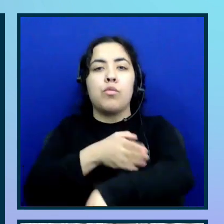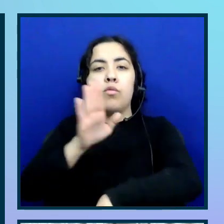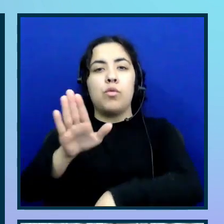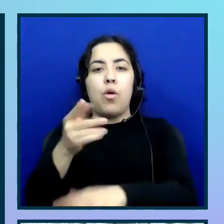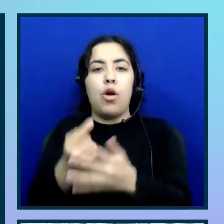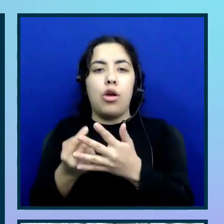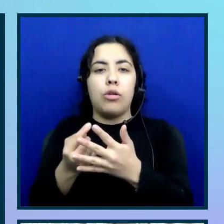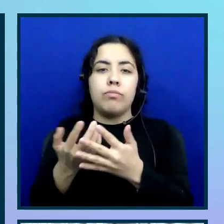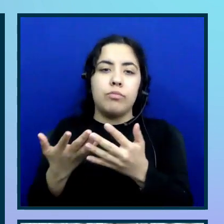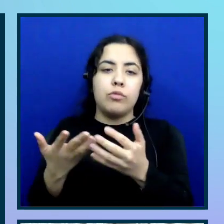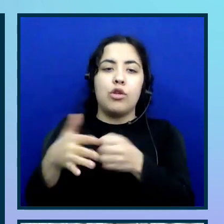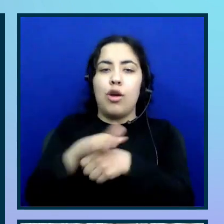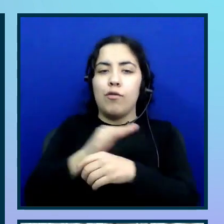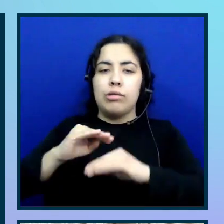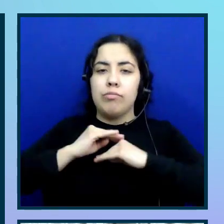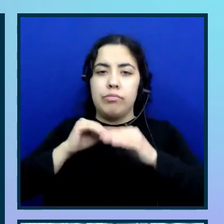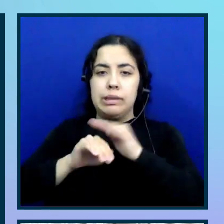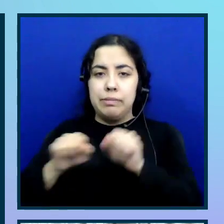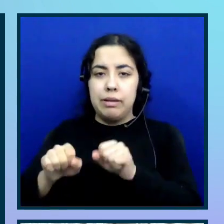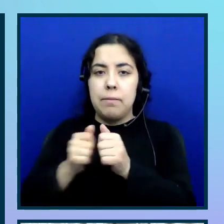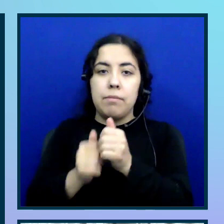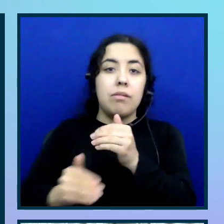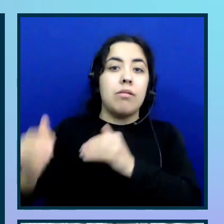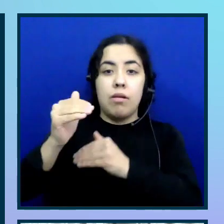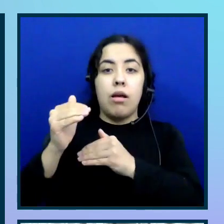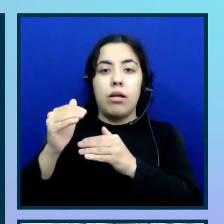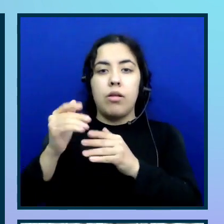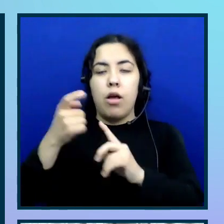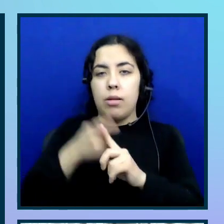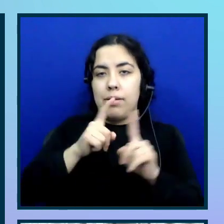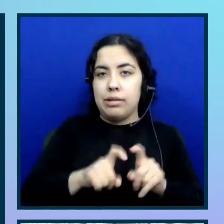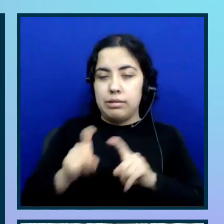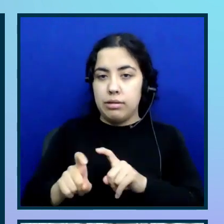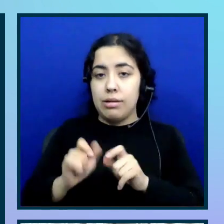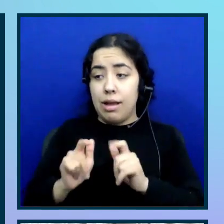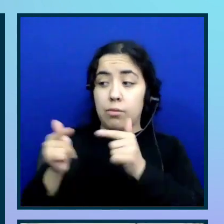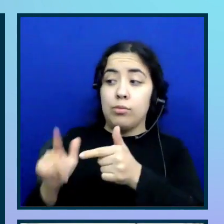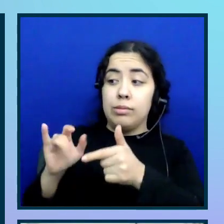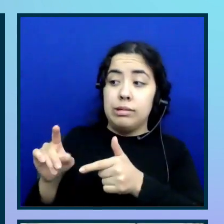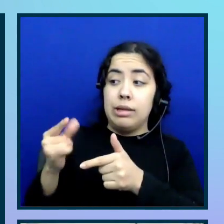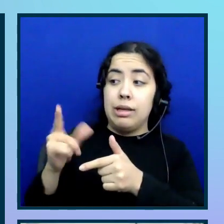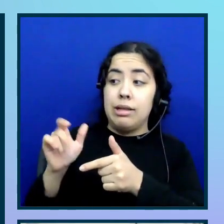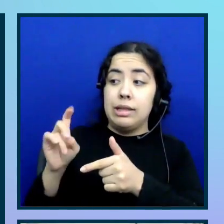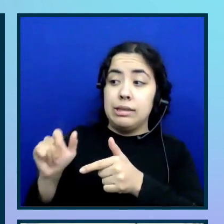beyond automated test. And so for that, I'm going to let Glenda take over from here.